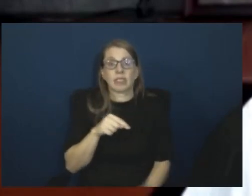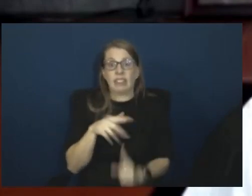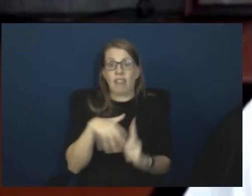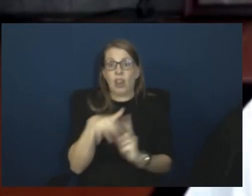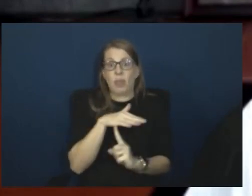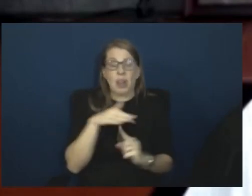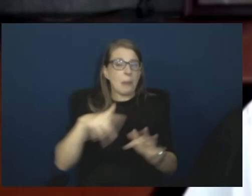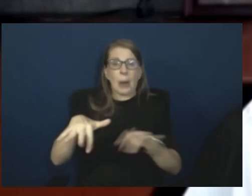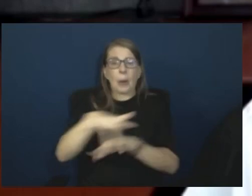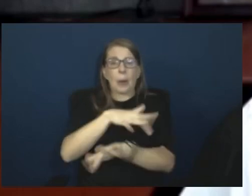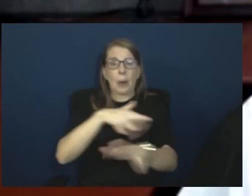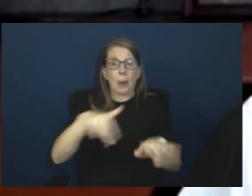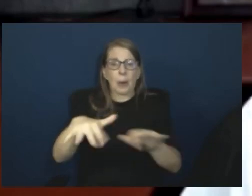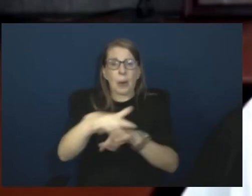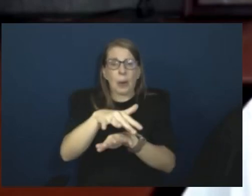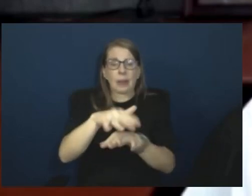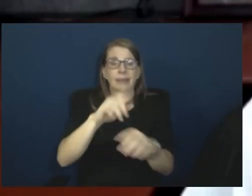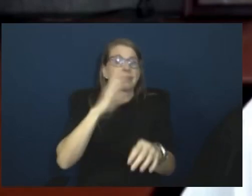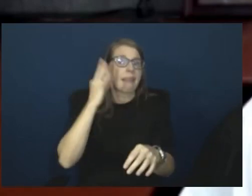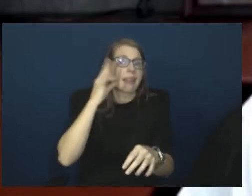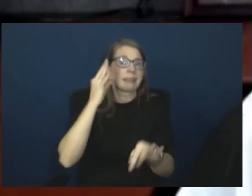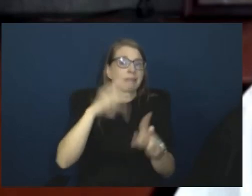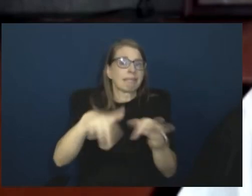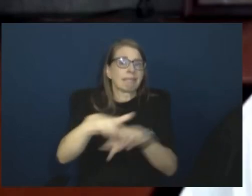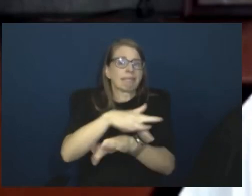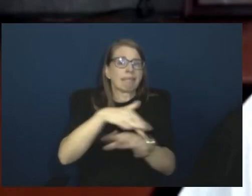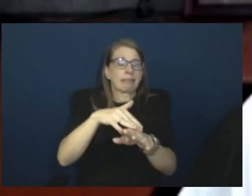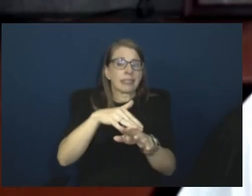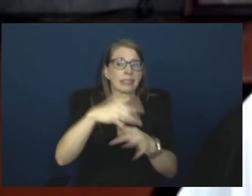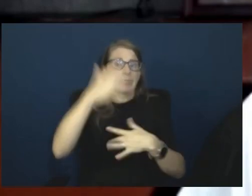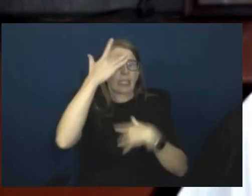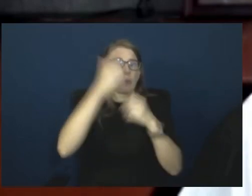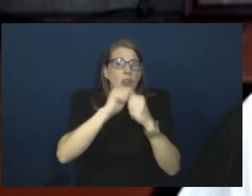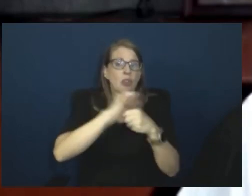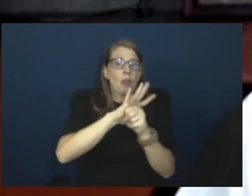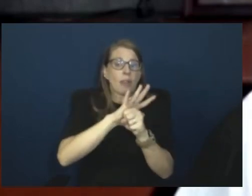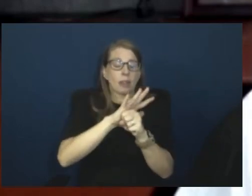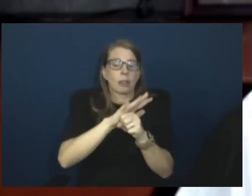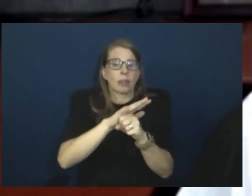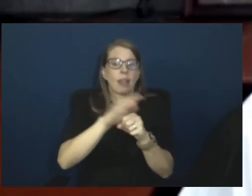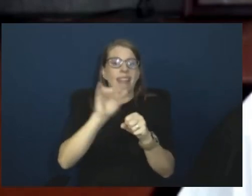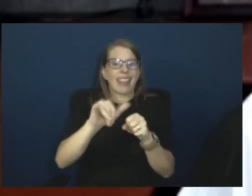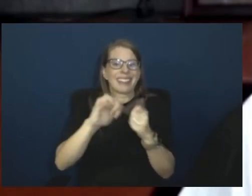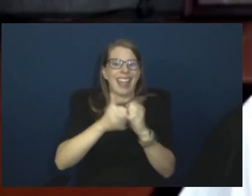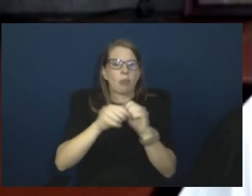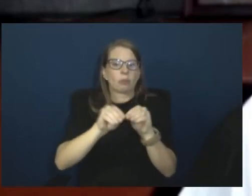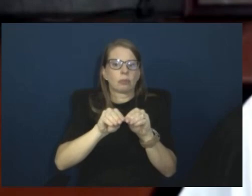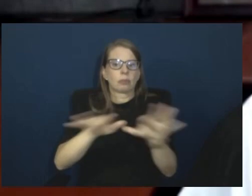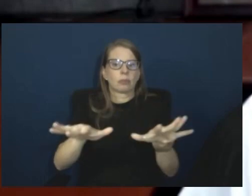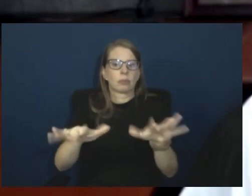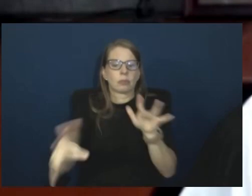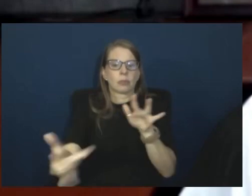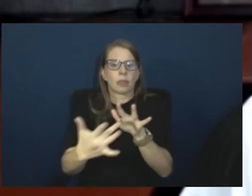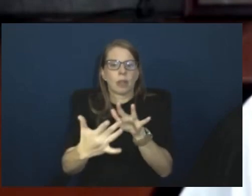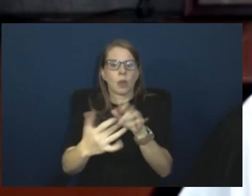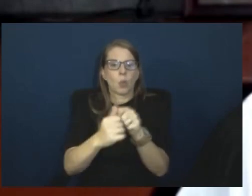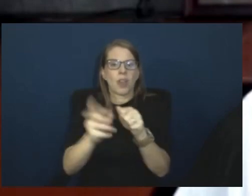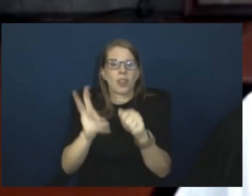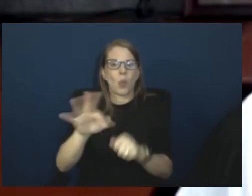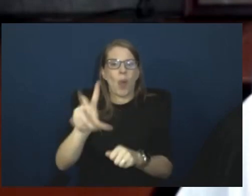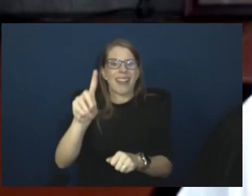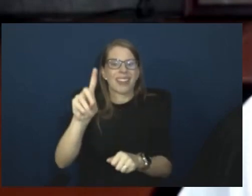other rodents, deer mice. And that's the way, most likely, they get in contact with wild